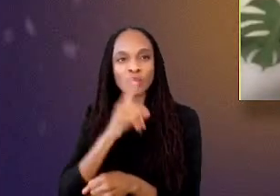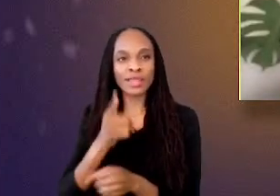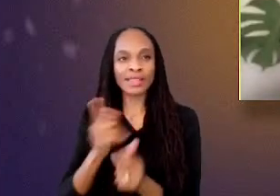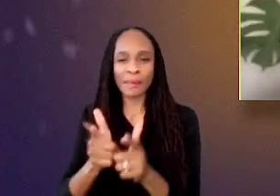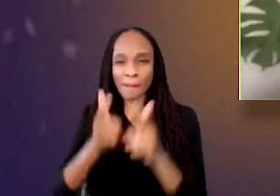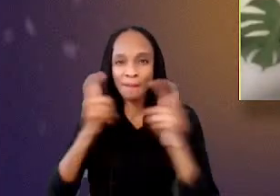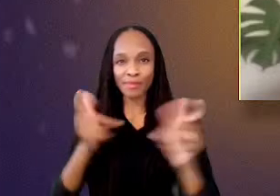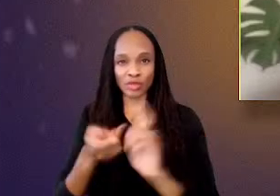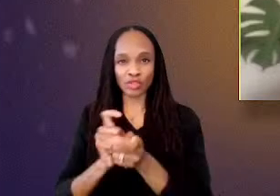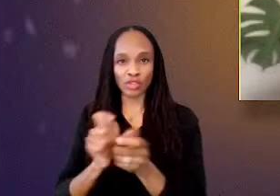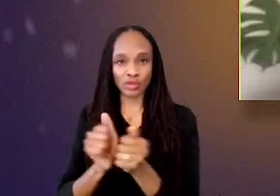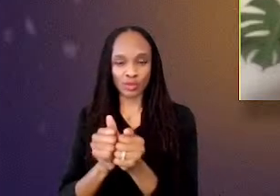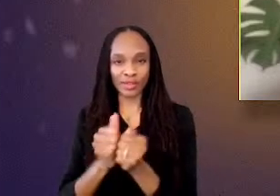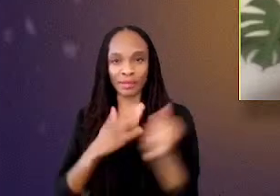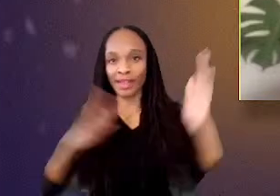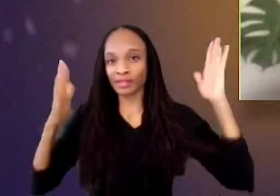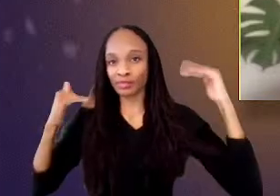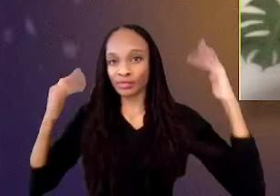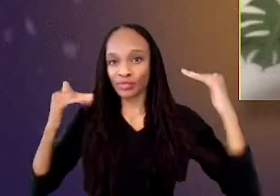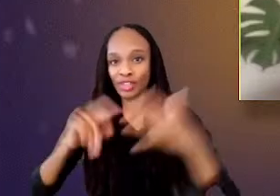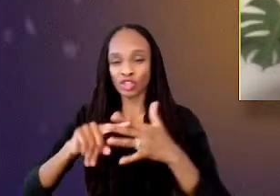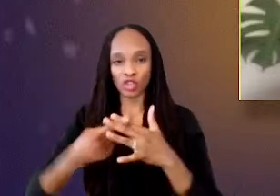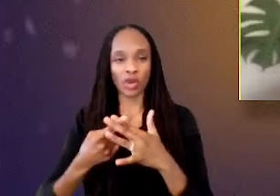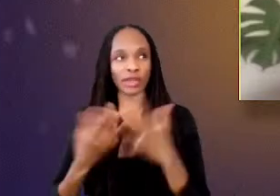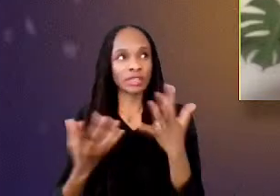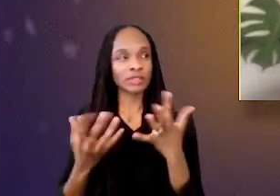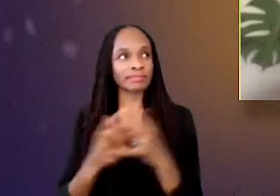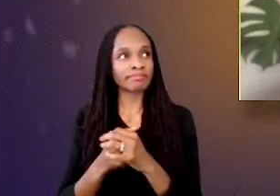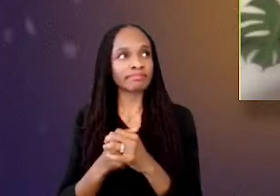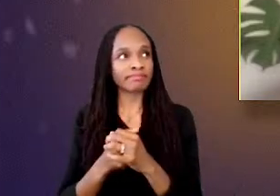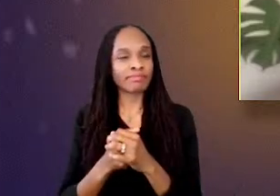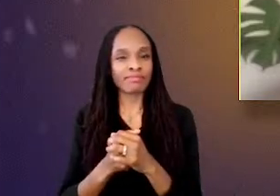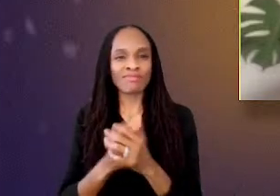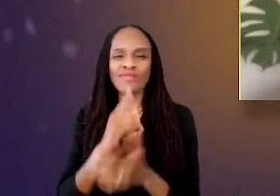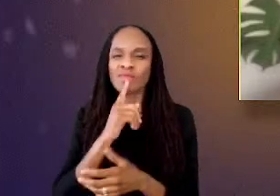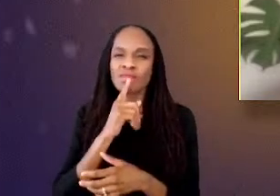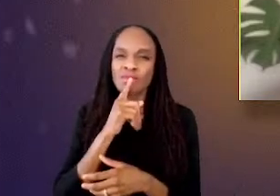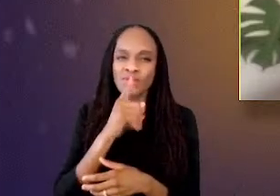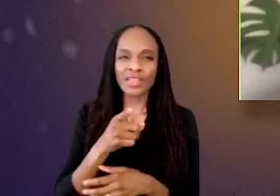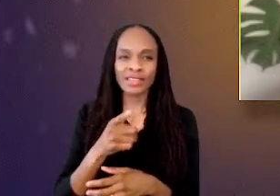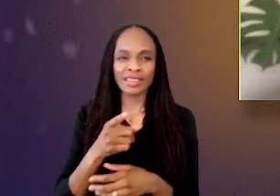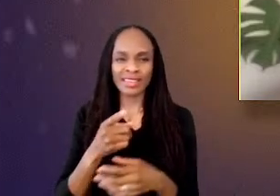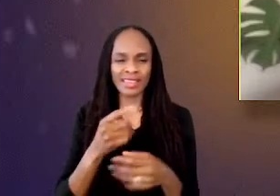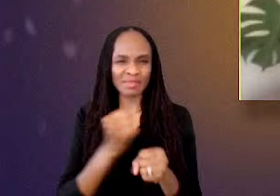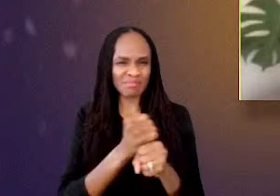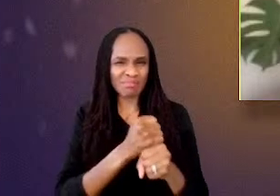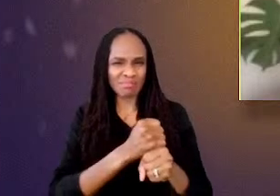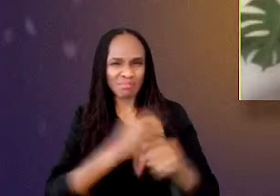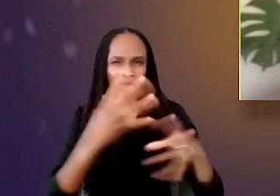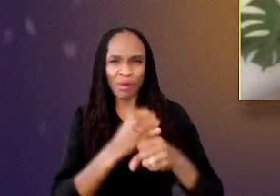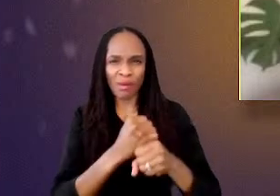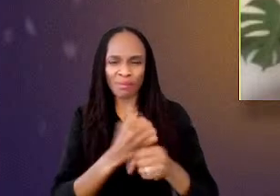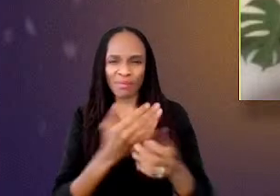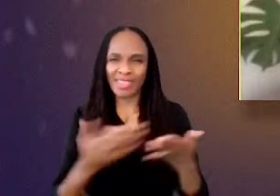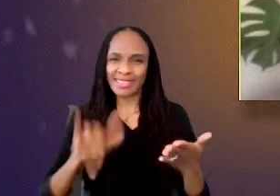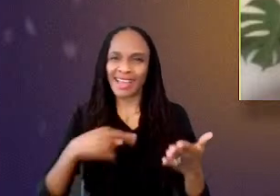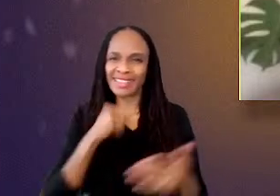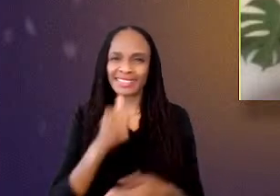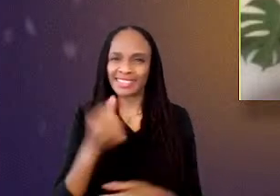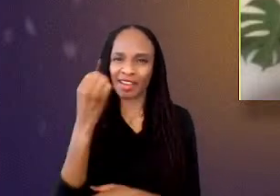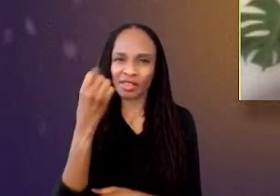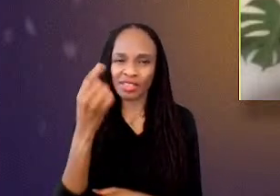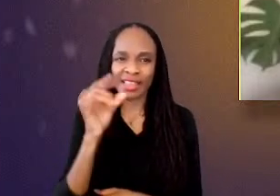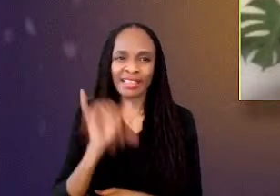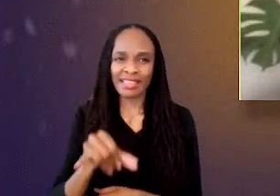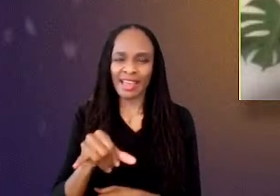in what my expectations were and starting to kind of blow up some of the things that I didn't even understand beforehand were like inherently